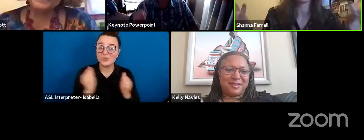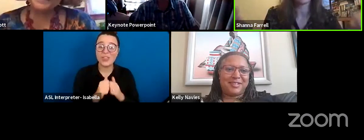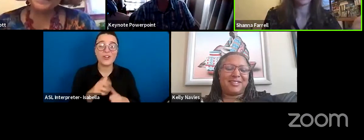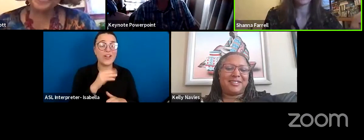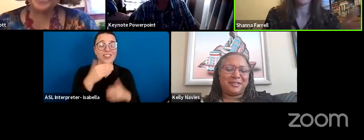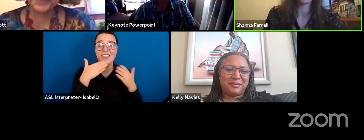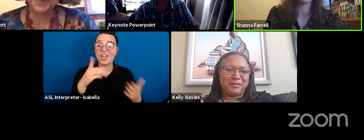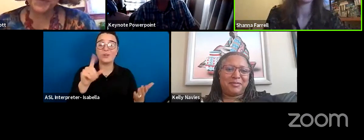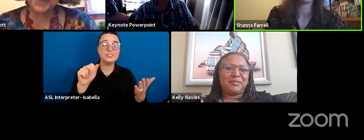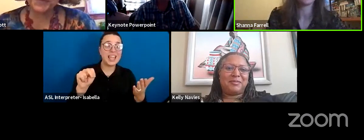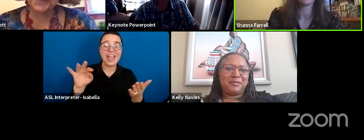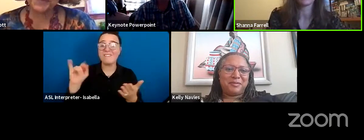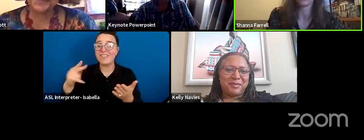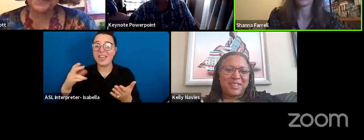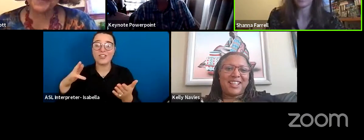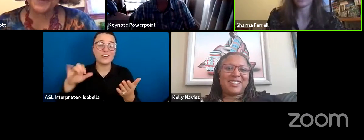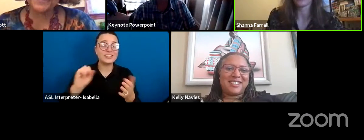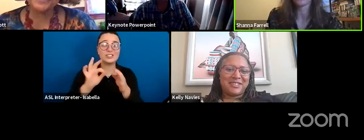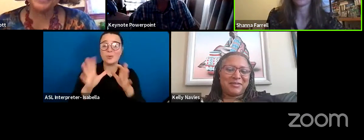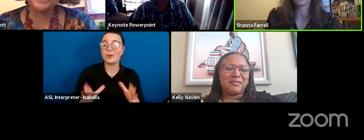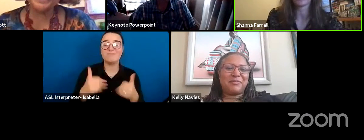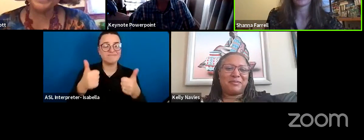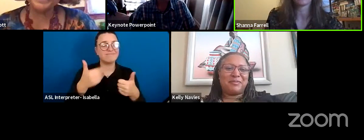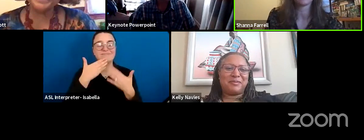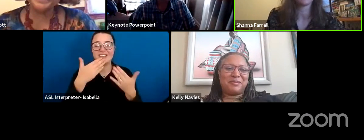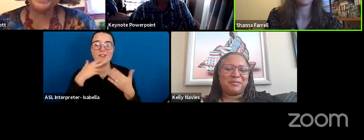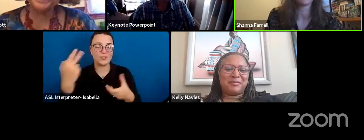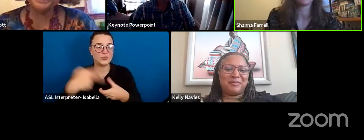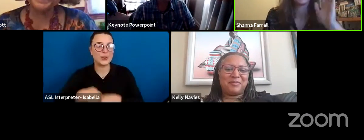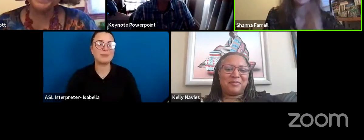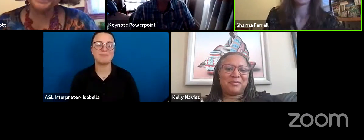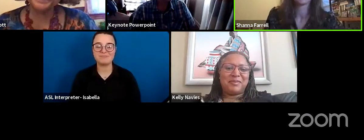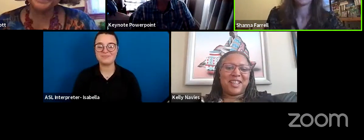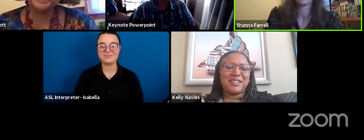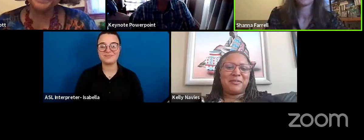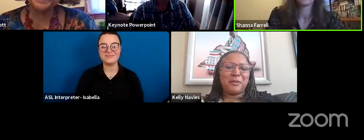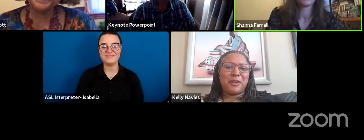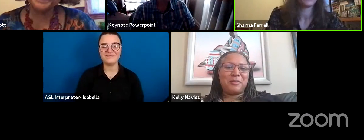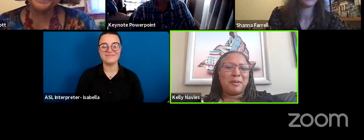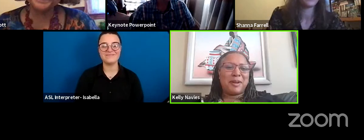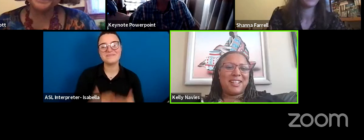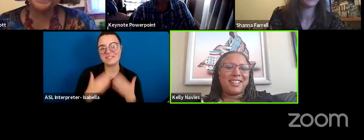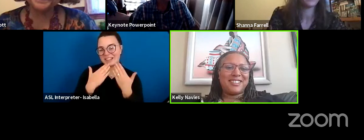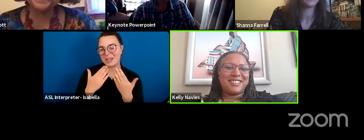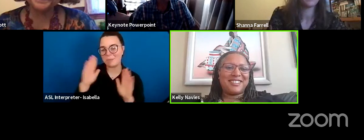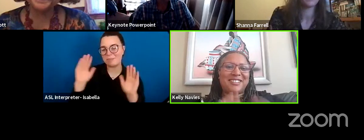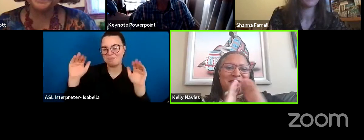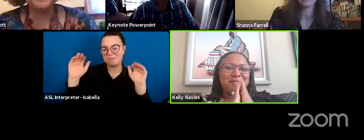and Chris and our interpreters as well. So yeah, yes. Thanks for joining us. Thanks everyone. Bye-bye. Bye-bye.